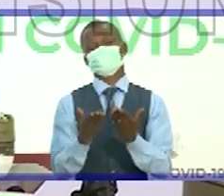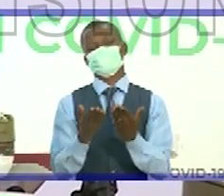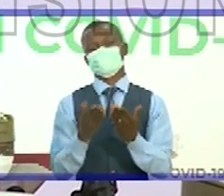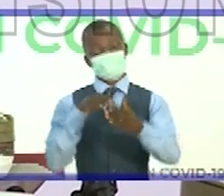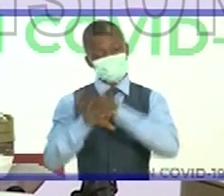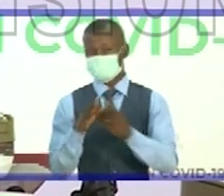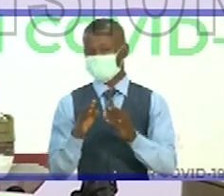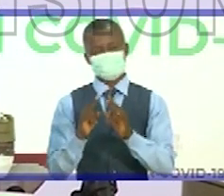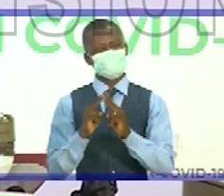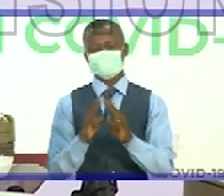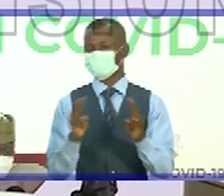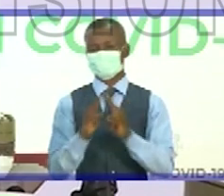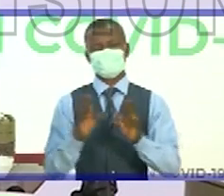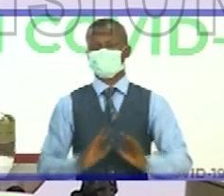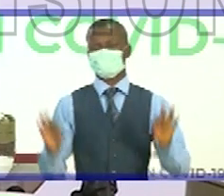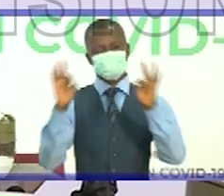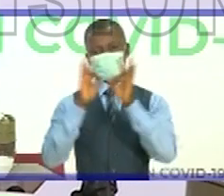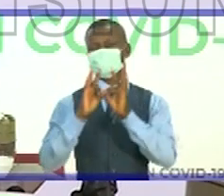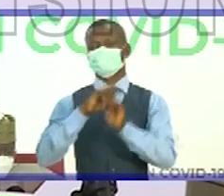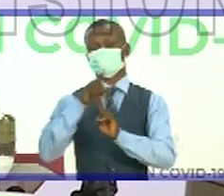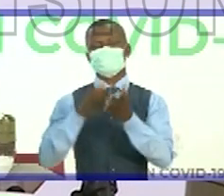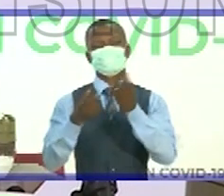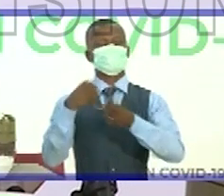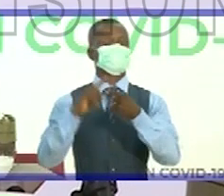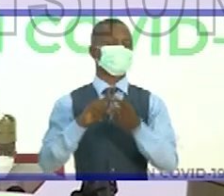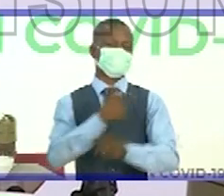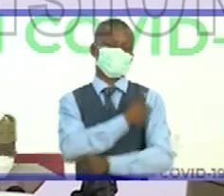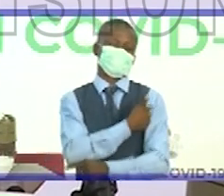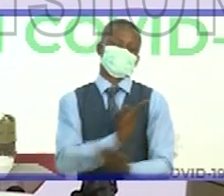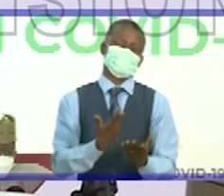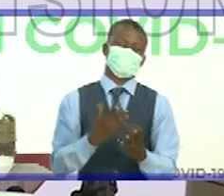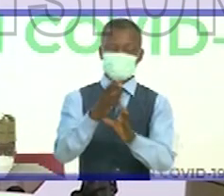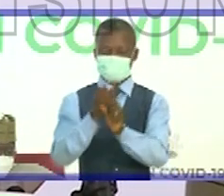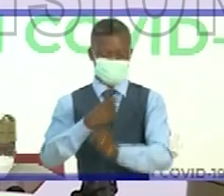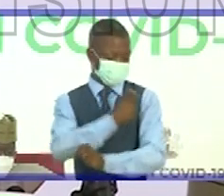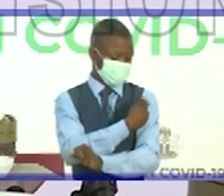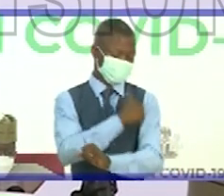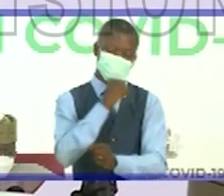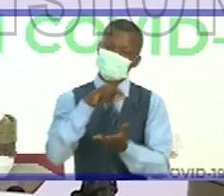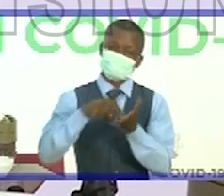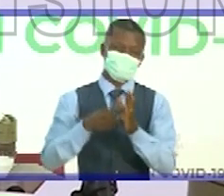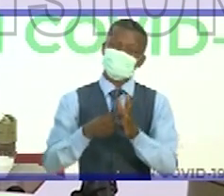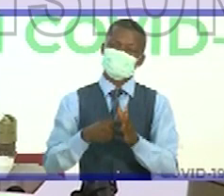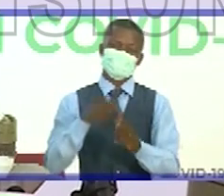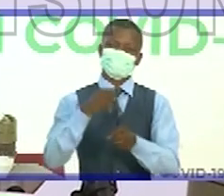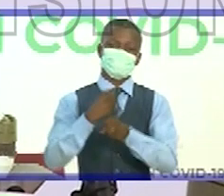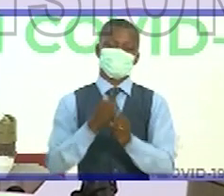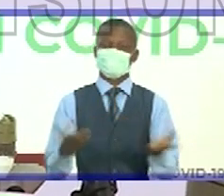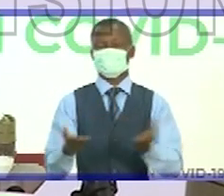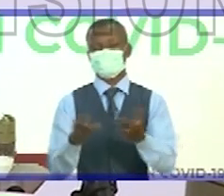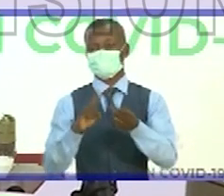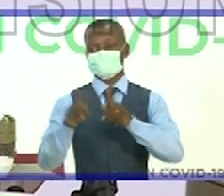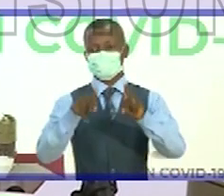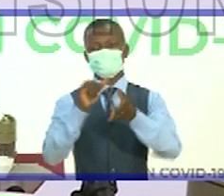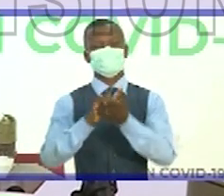key issue when it comes to vaccines. That a vaccine is developed doesn't necessarily translate that it will be available to those